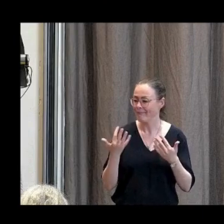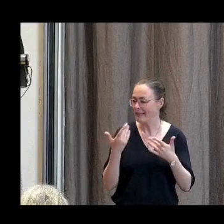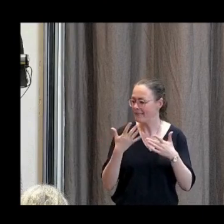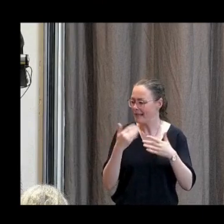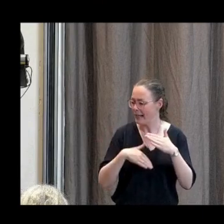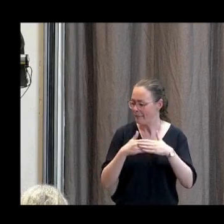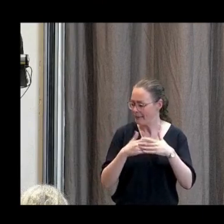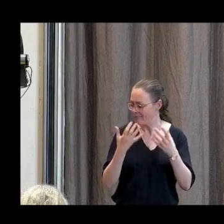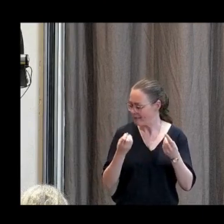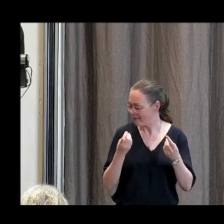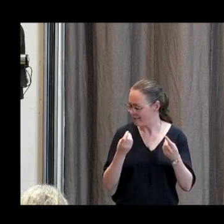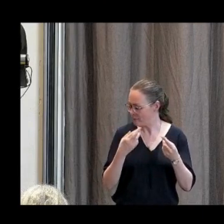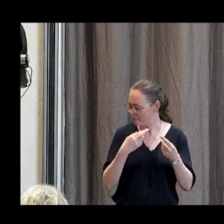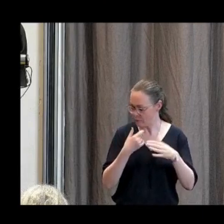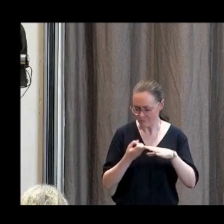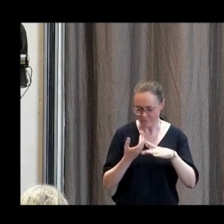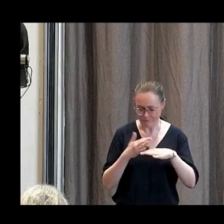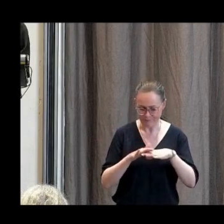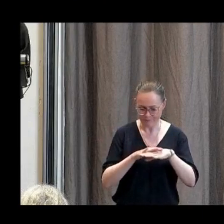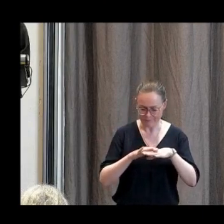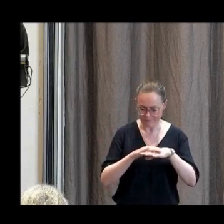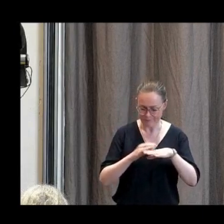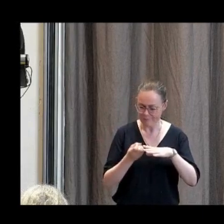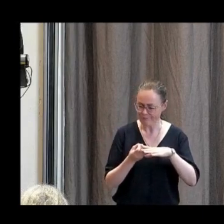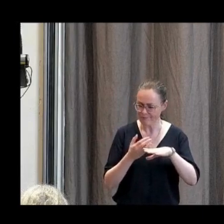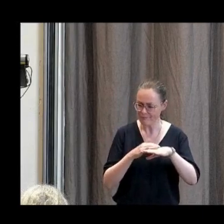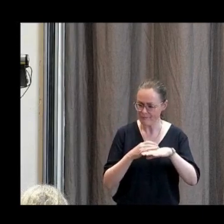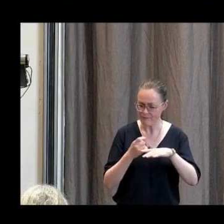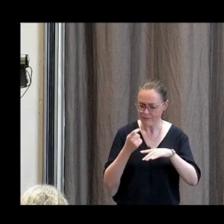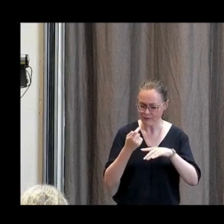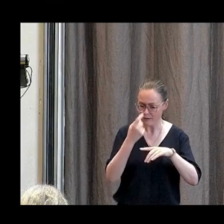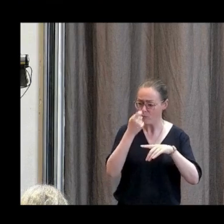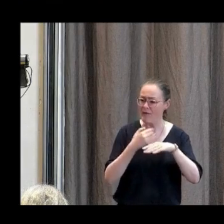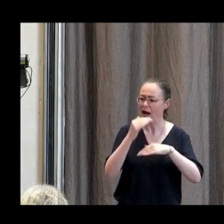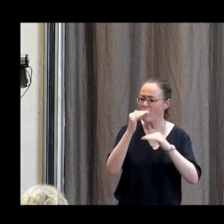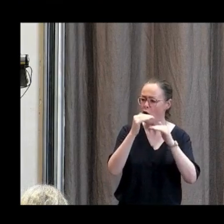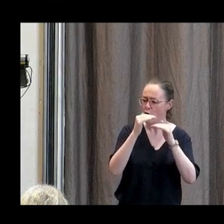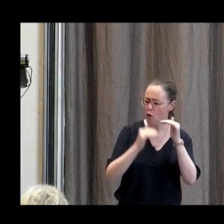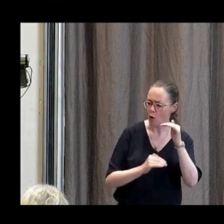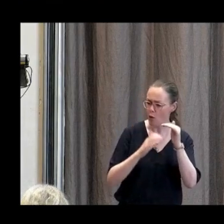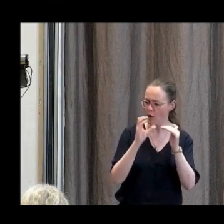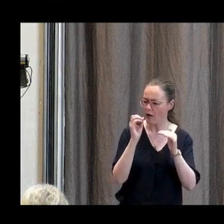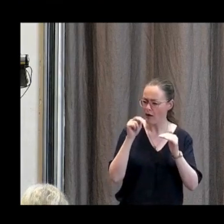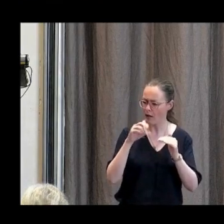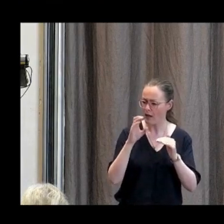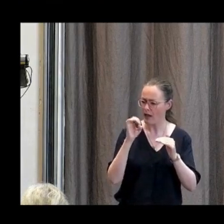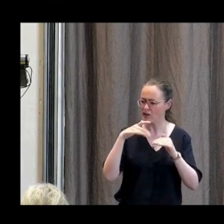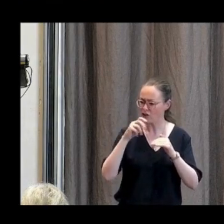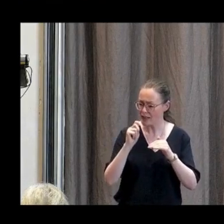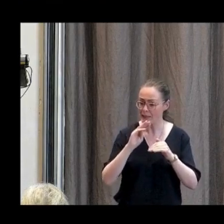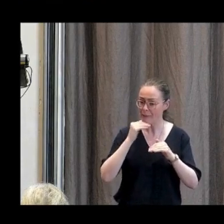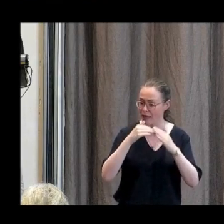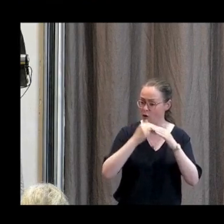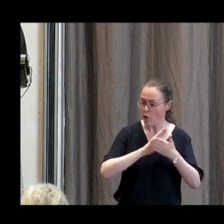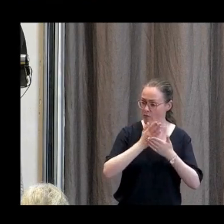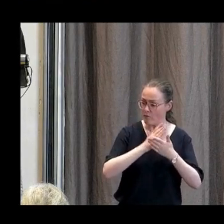the limitation is that it is emitted, or the profile is much lower concentration, or much lower flux coming